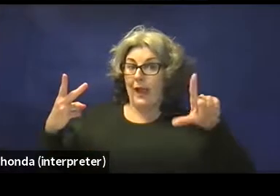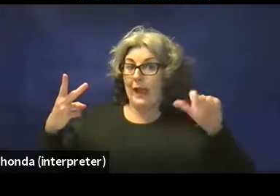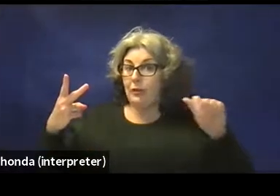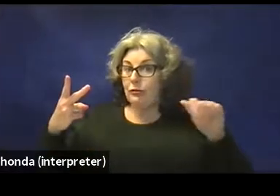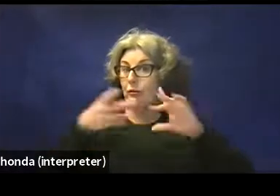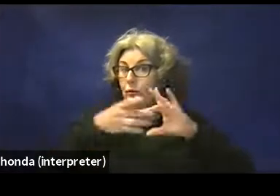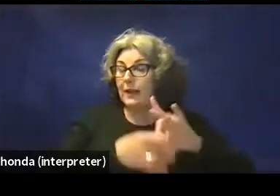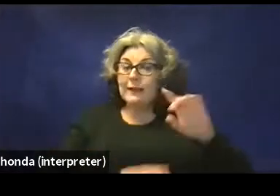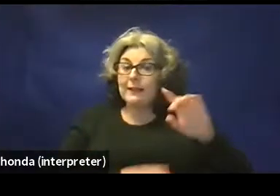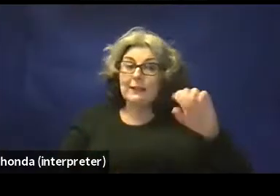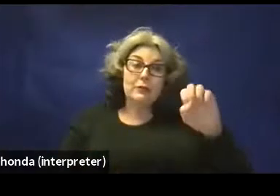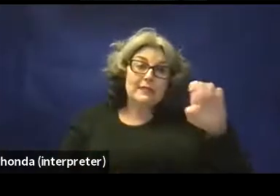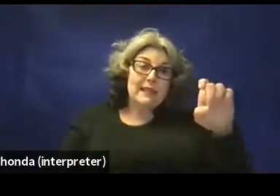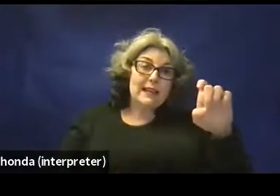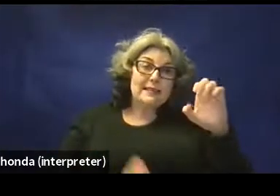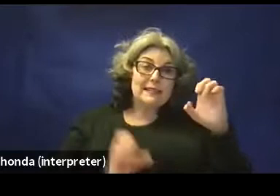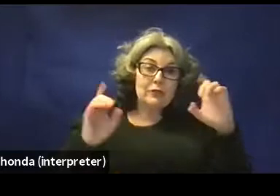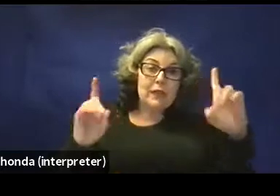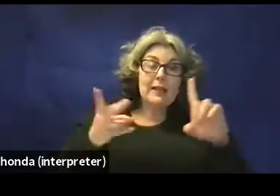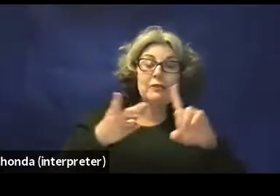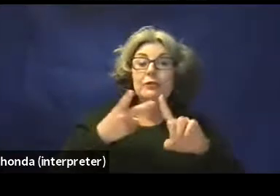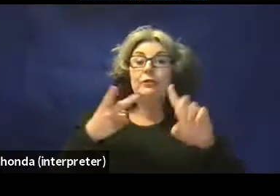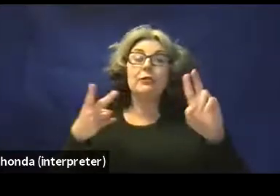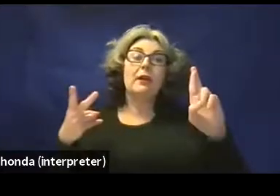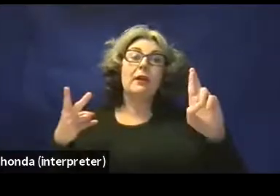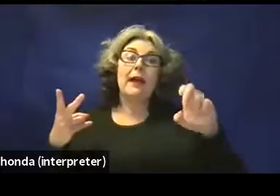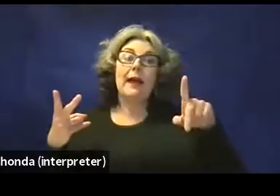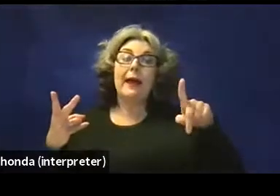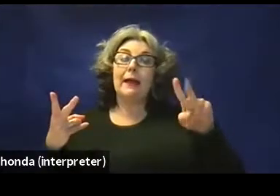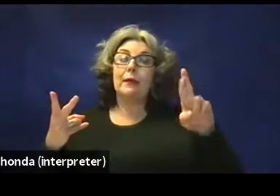and reproduction issues with young girls?